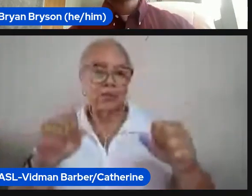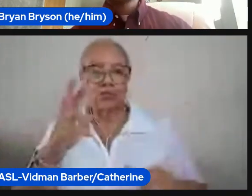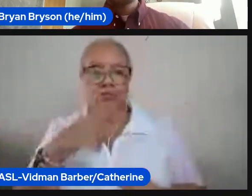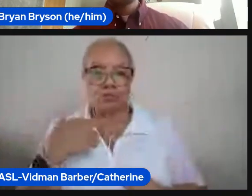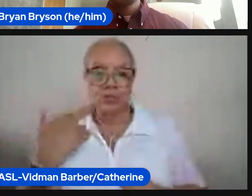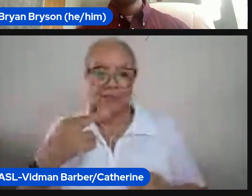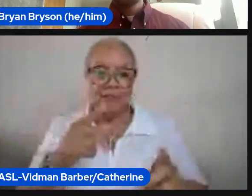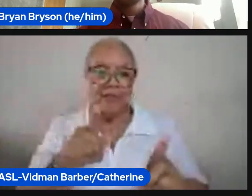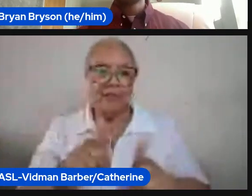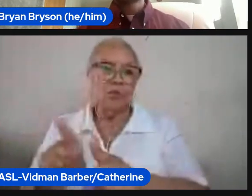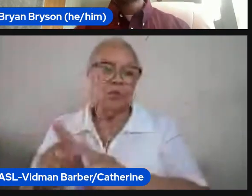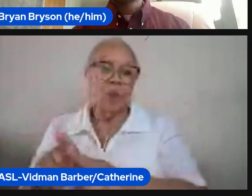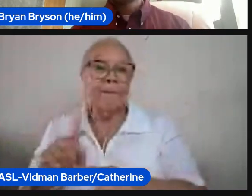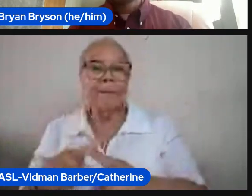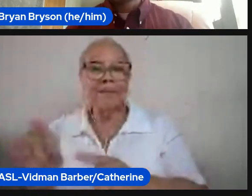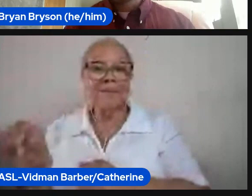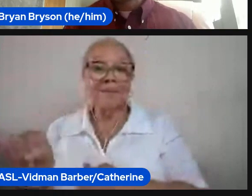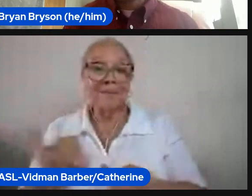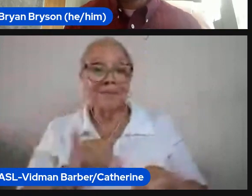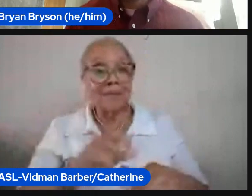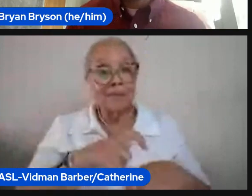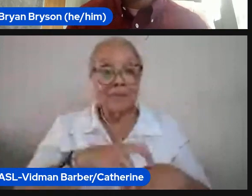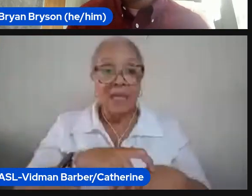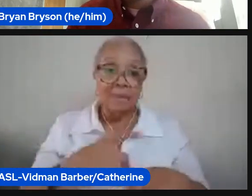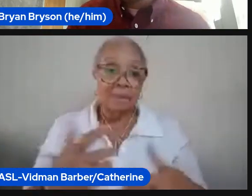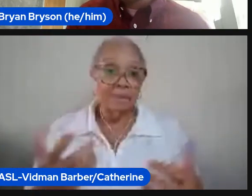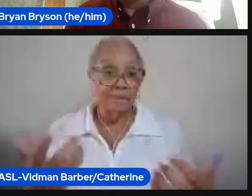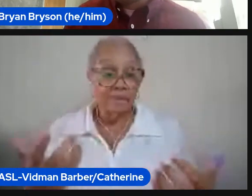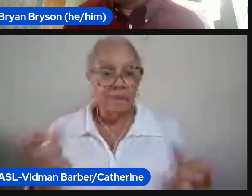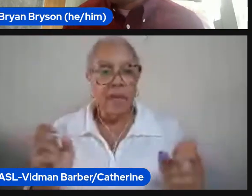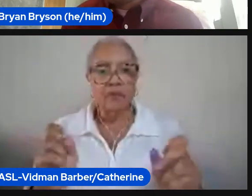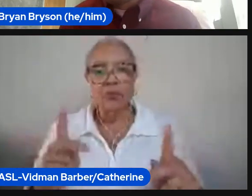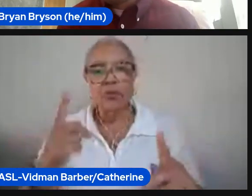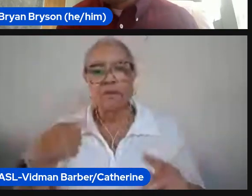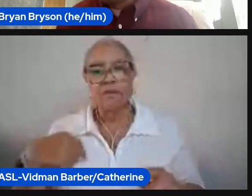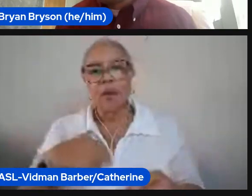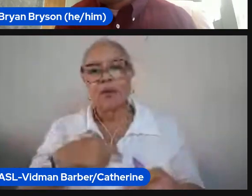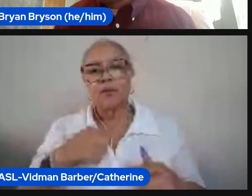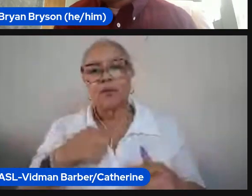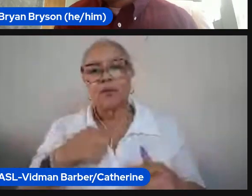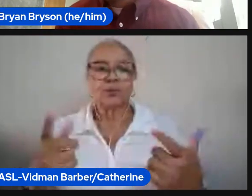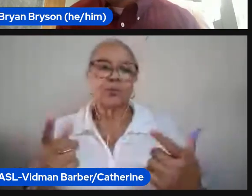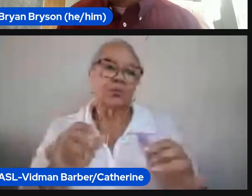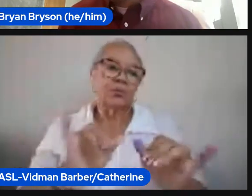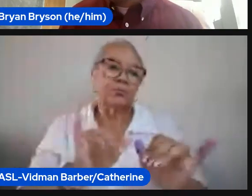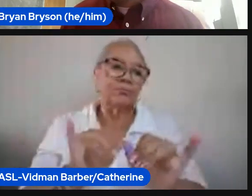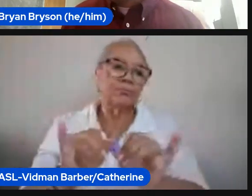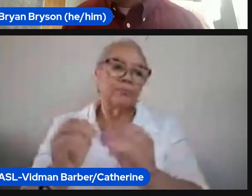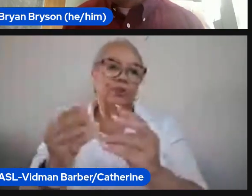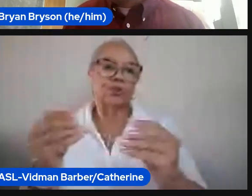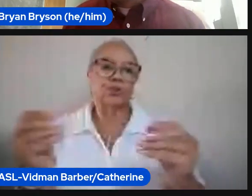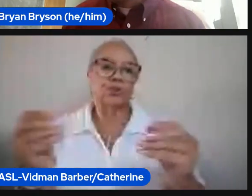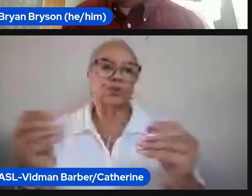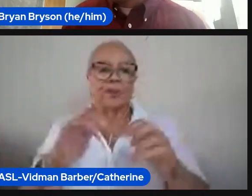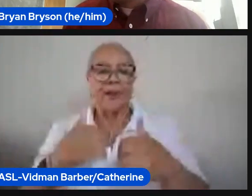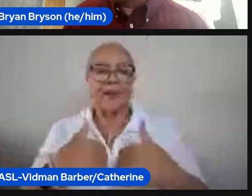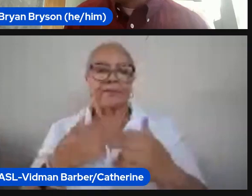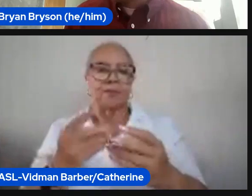well. But at the same time, it's an opportunity for us to scale solutions and to have